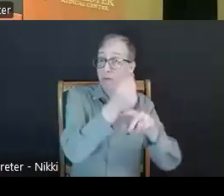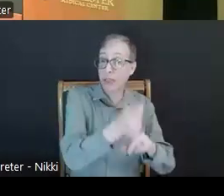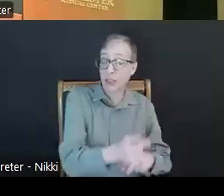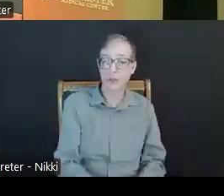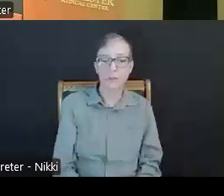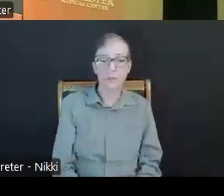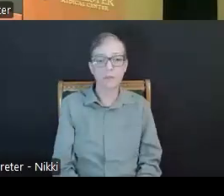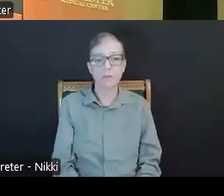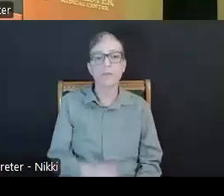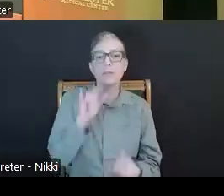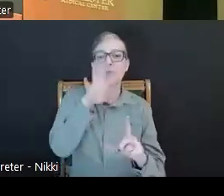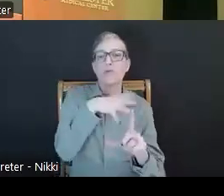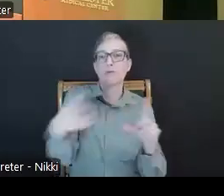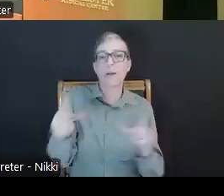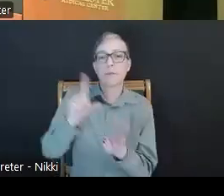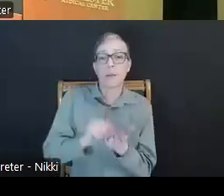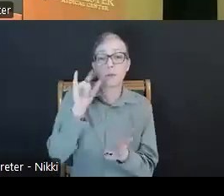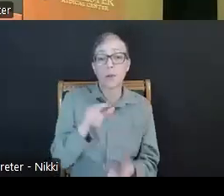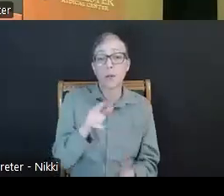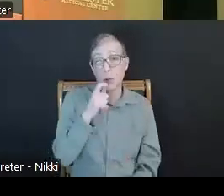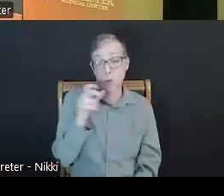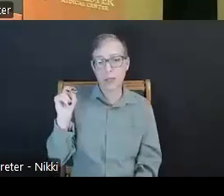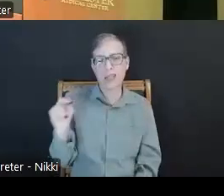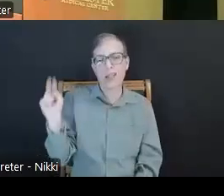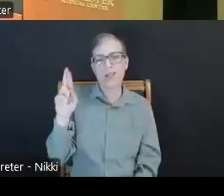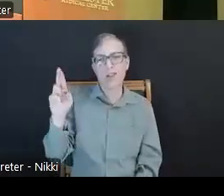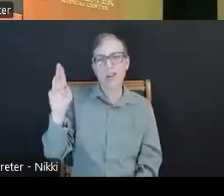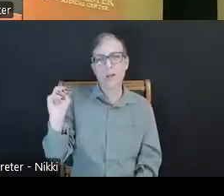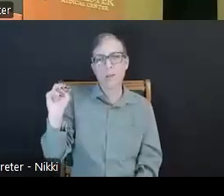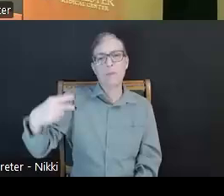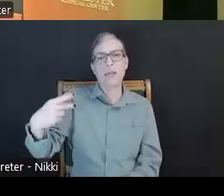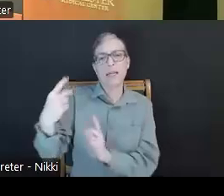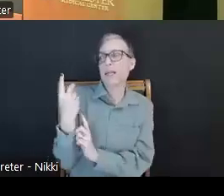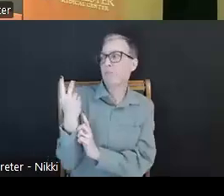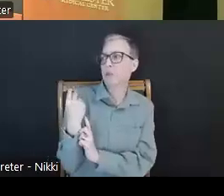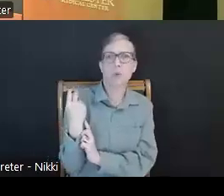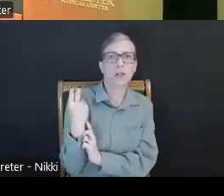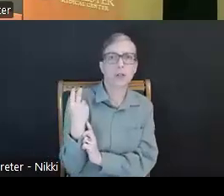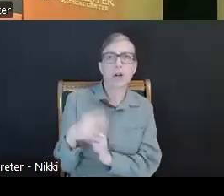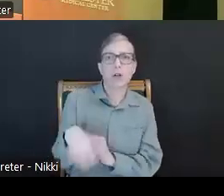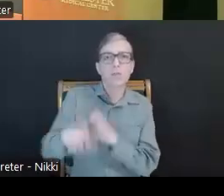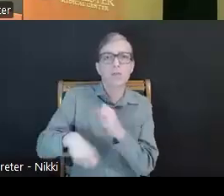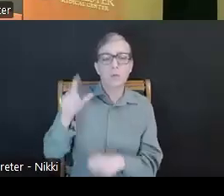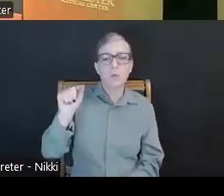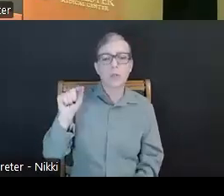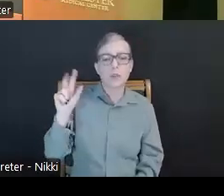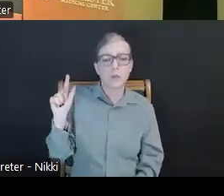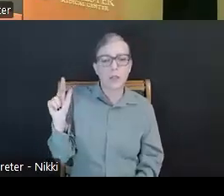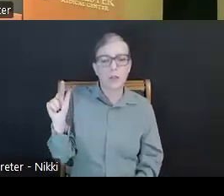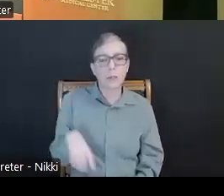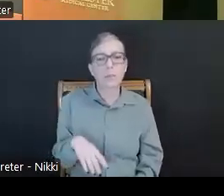the NRMP in 2023, and even just since 2017, at least 60% increase in